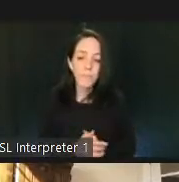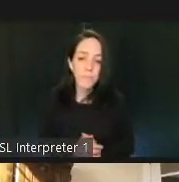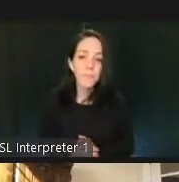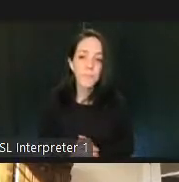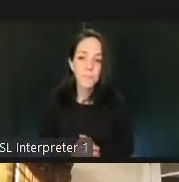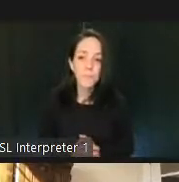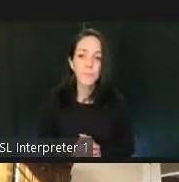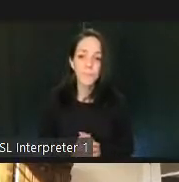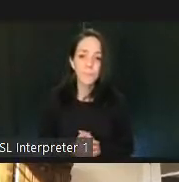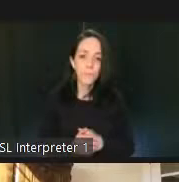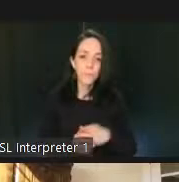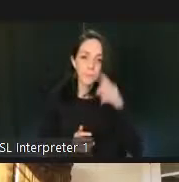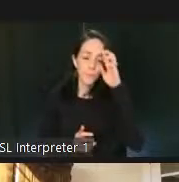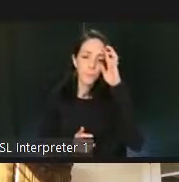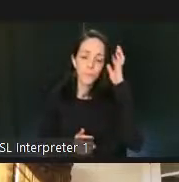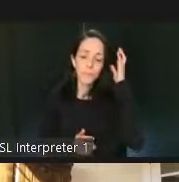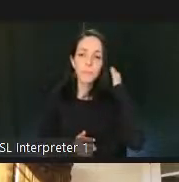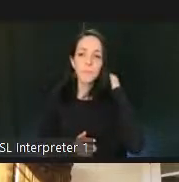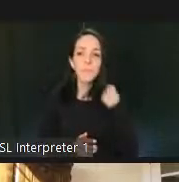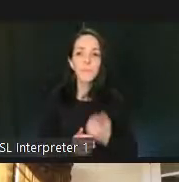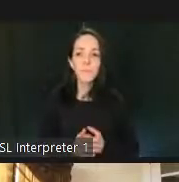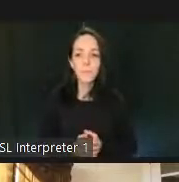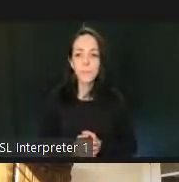over the course of the next few weeks. So